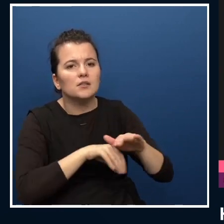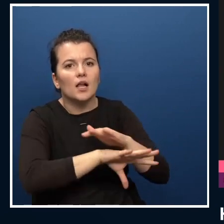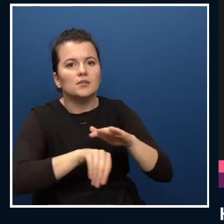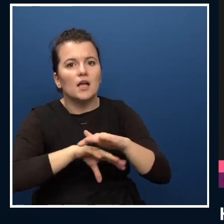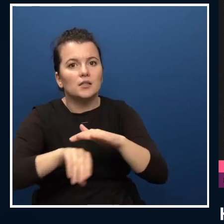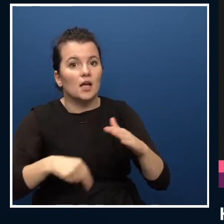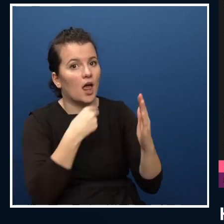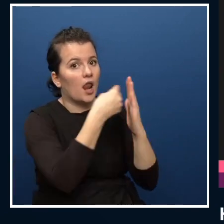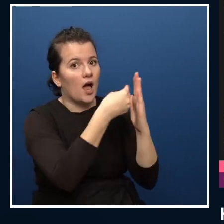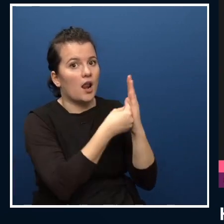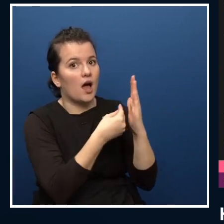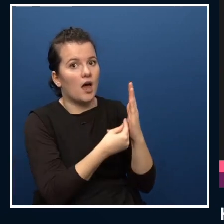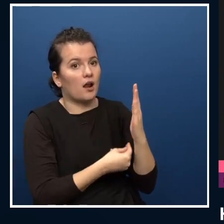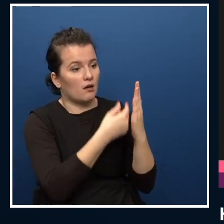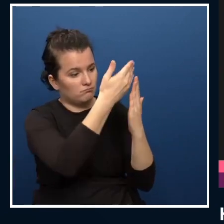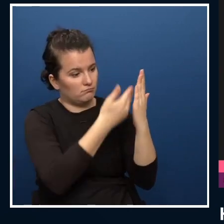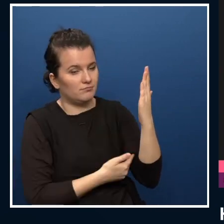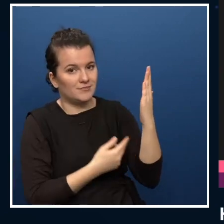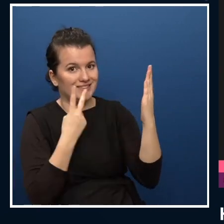rewrite.xml,